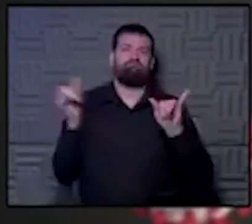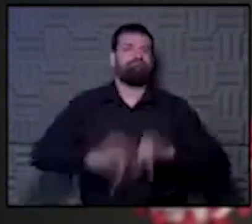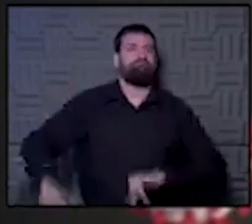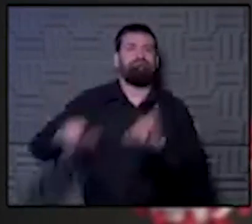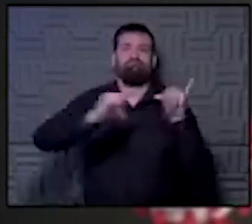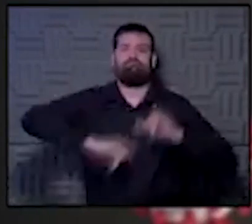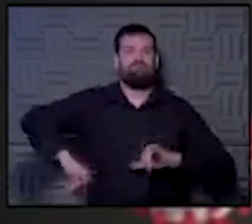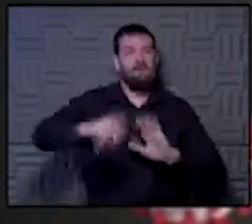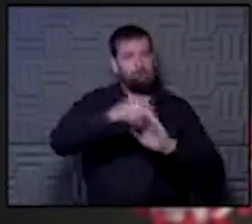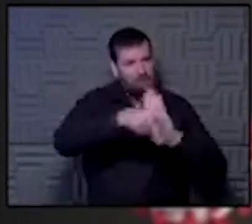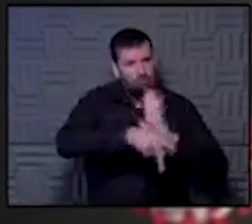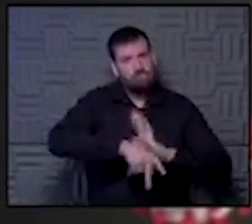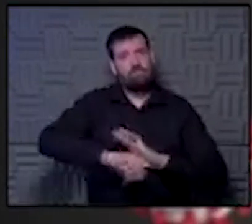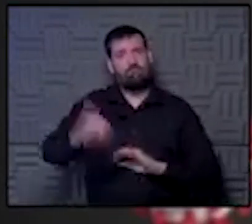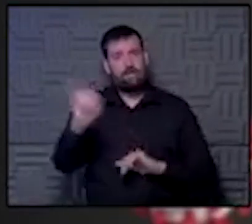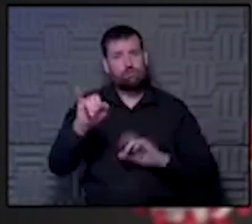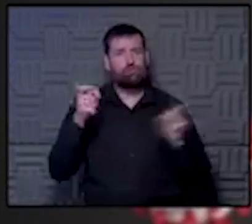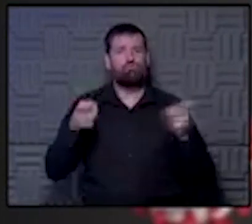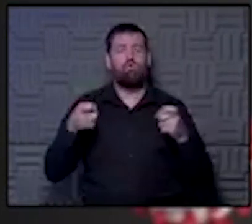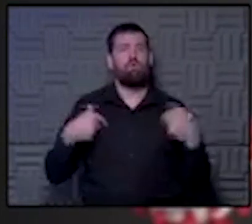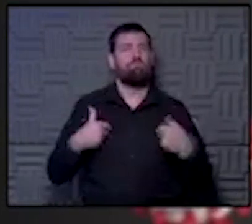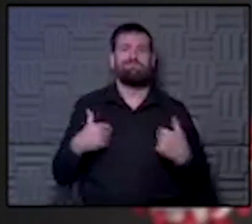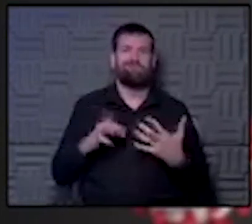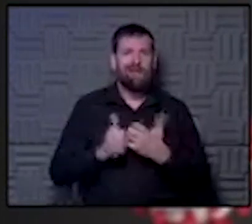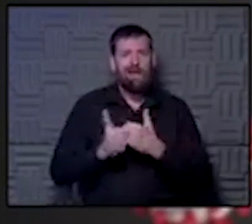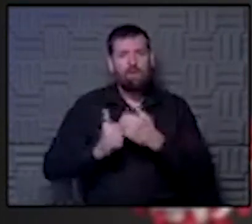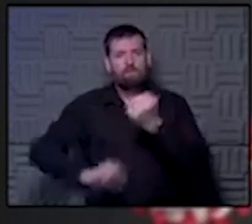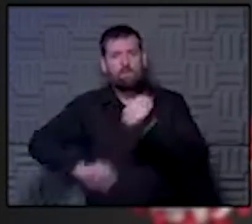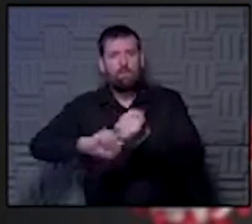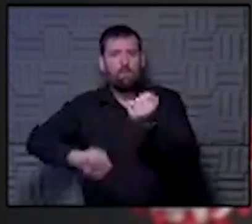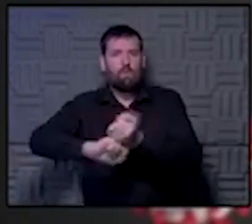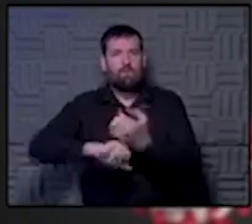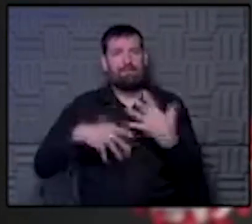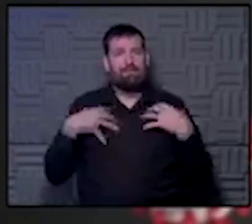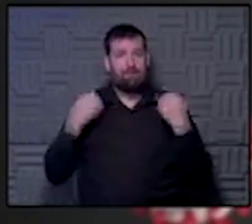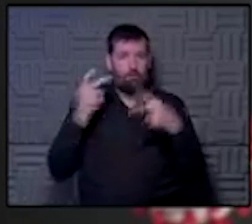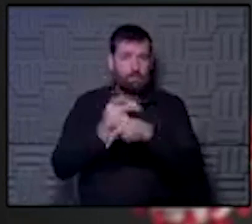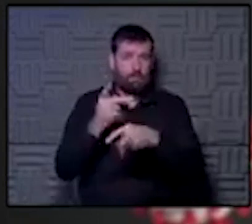infection prevention and control, what can we do to support healthcare workers? Well, thank